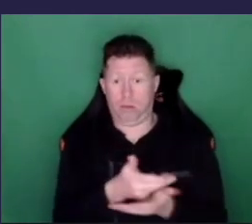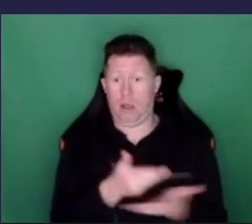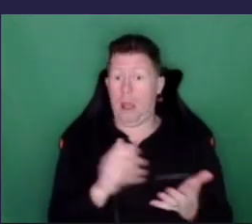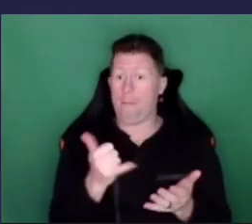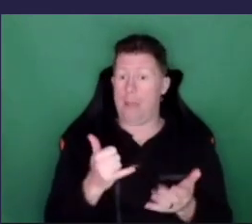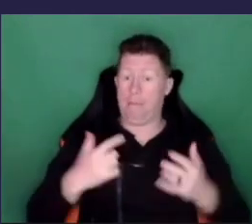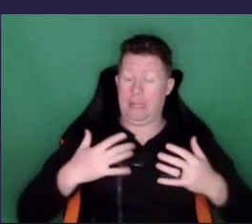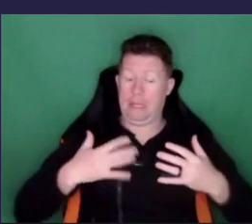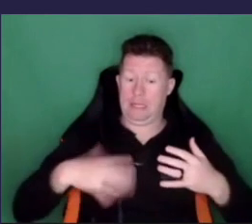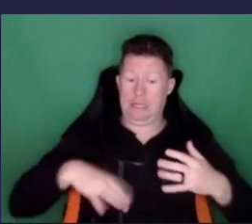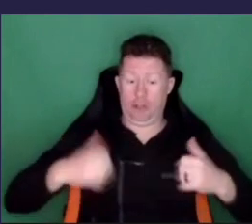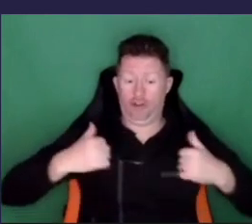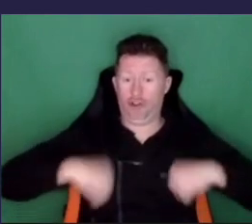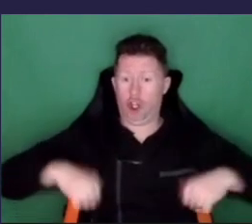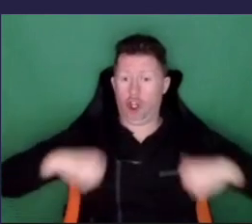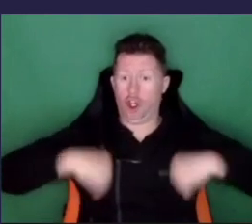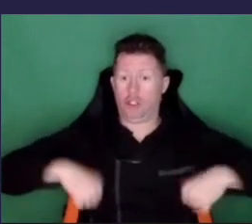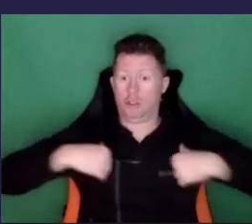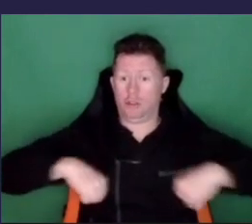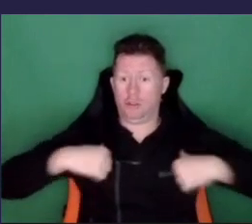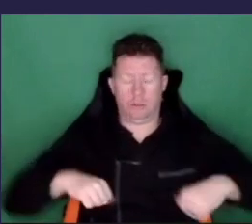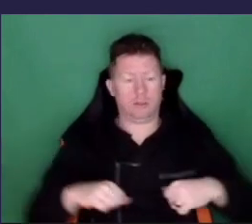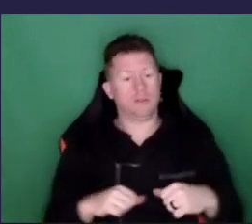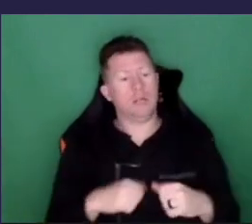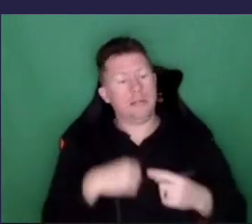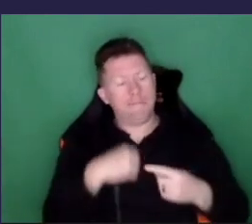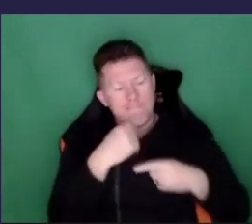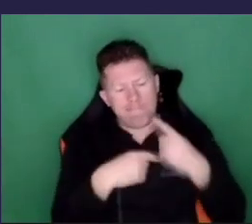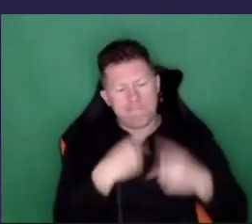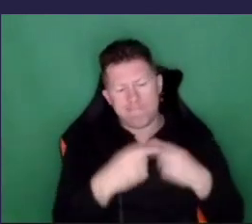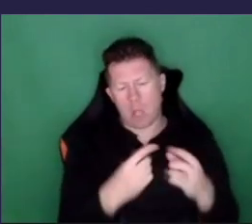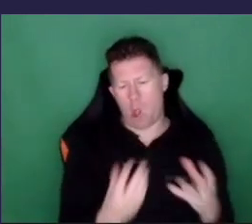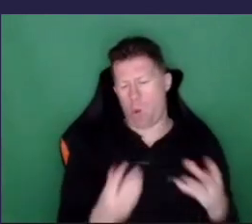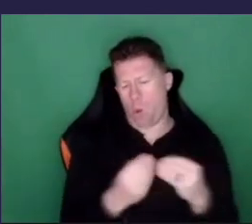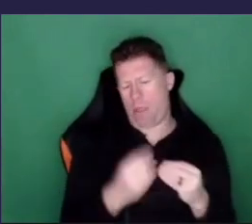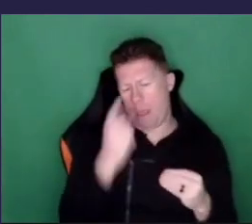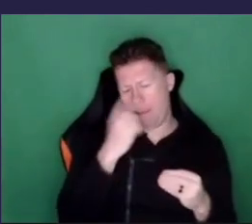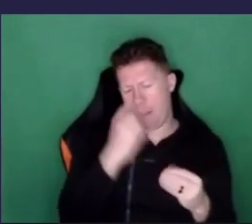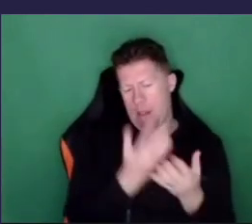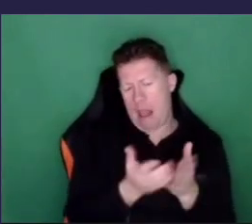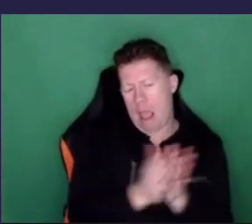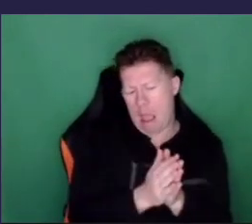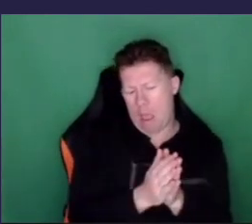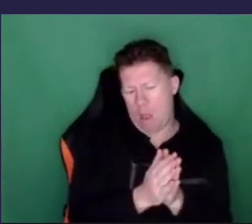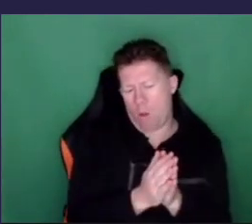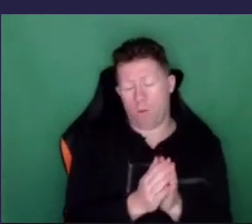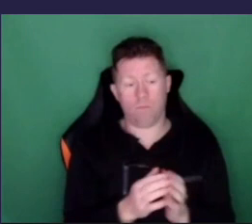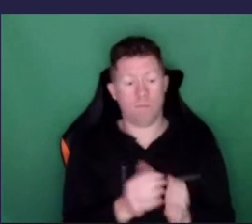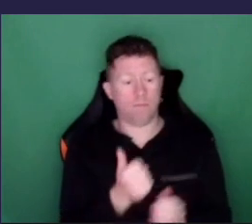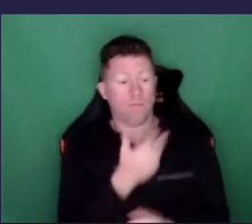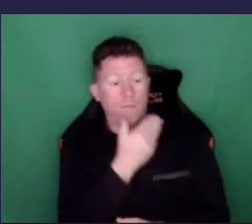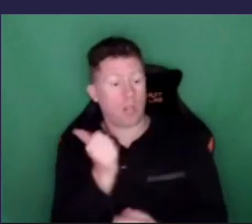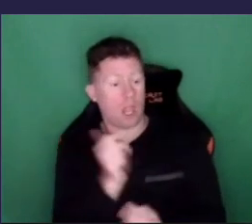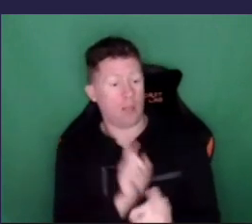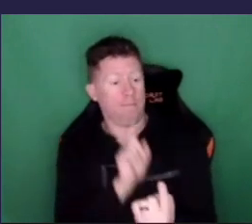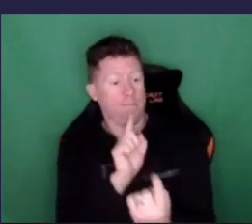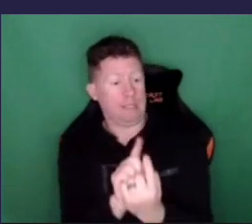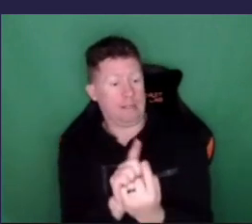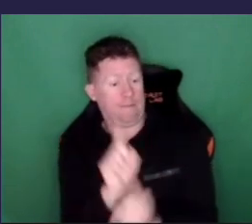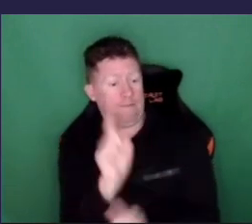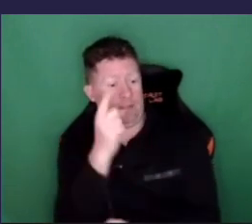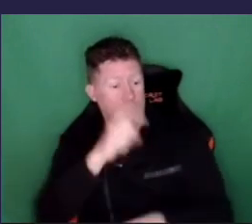needed tips on being with others and making a good impression. And sometimes you start to see this